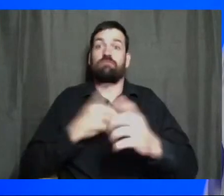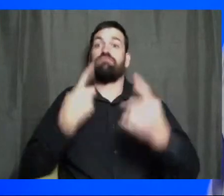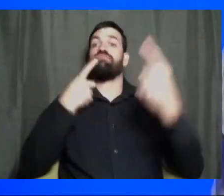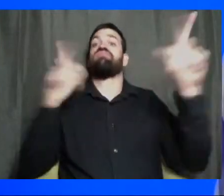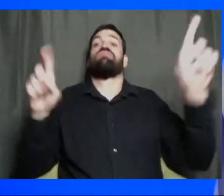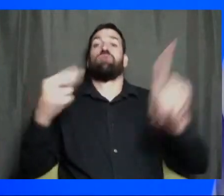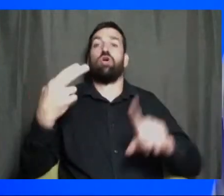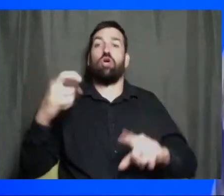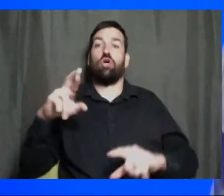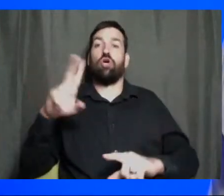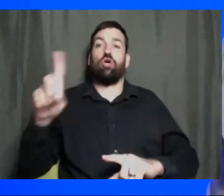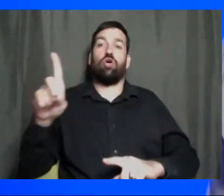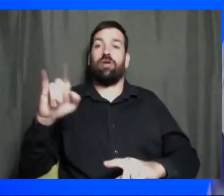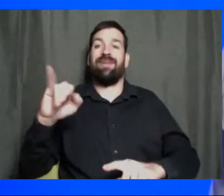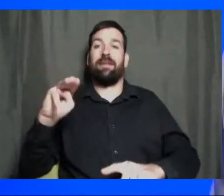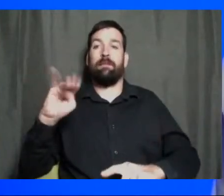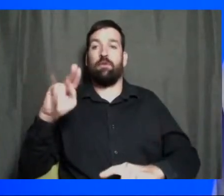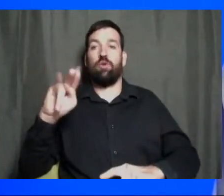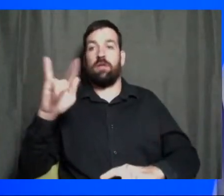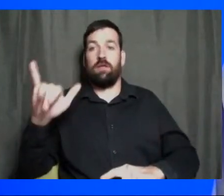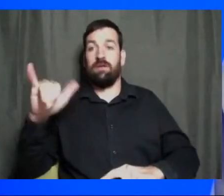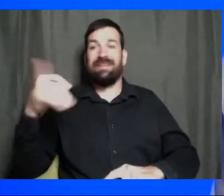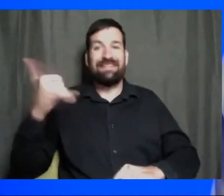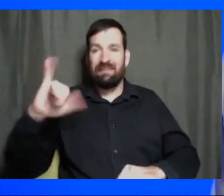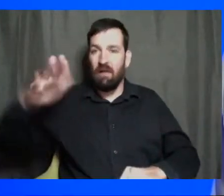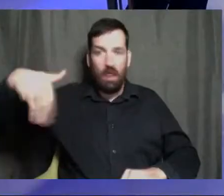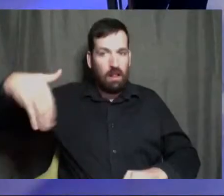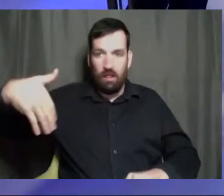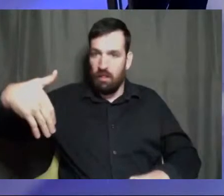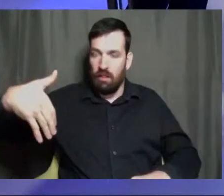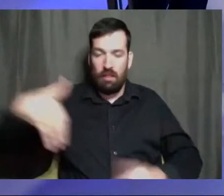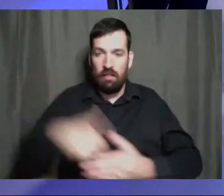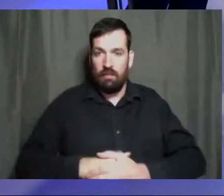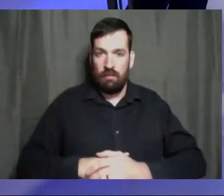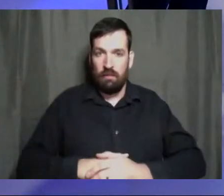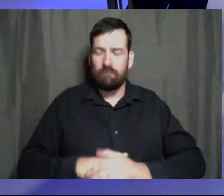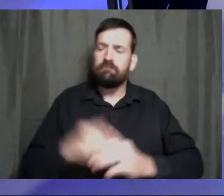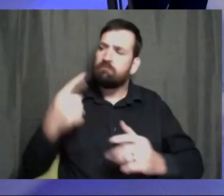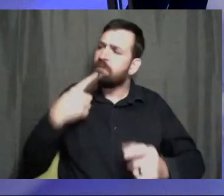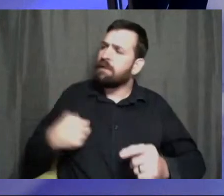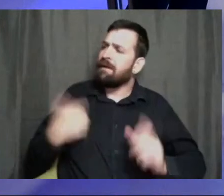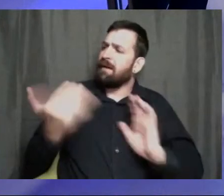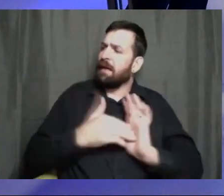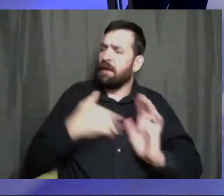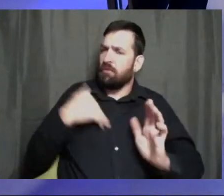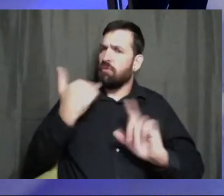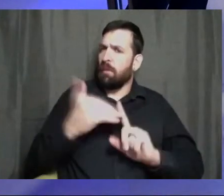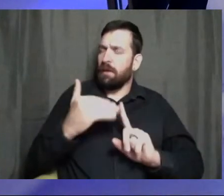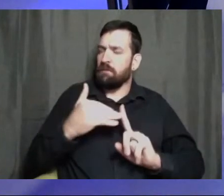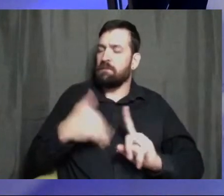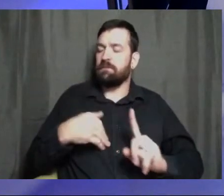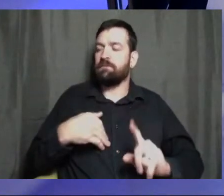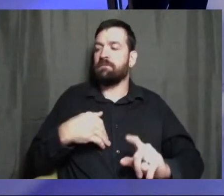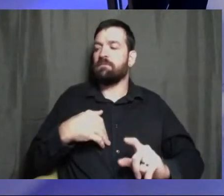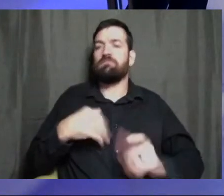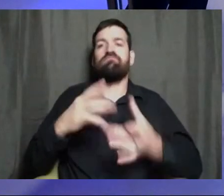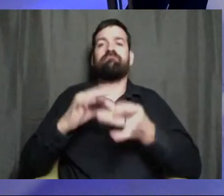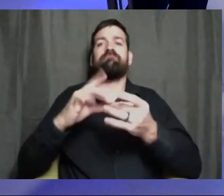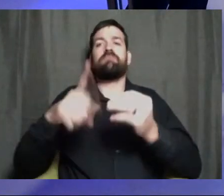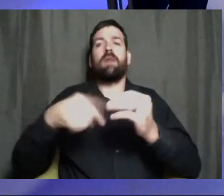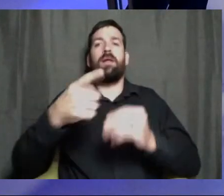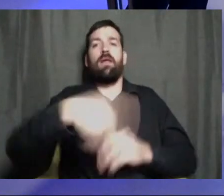country has. And we still haven't reached herd immunity yet. But tell us again, and remind us, because I do love it when you talk about our Native American folks